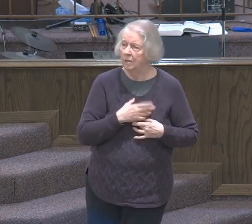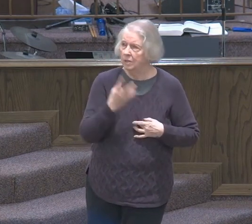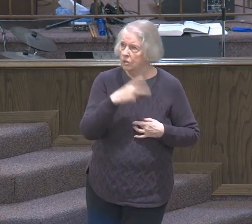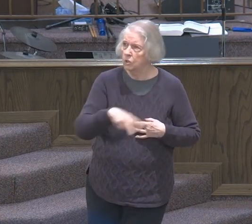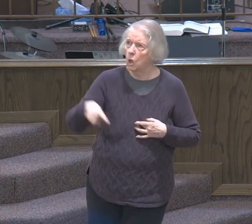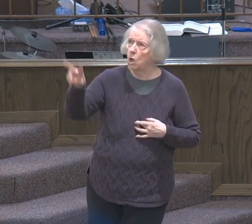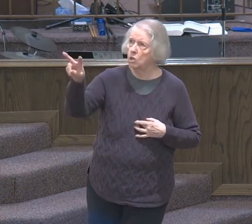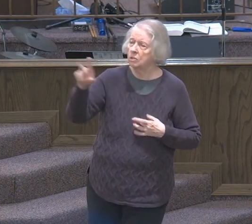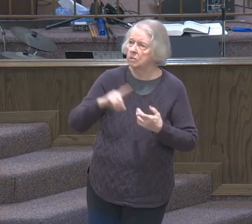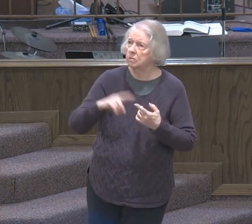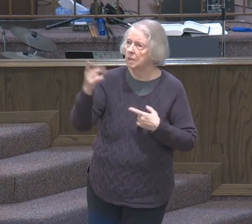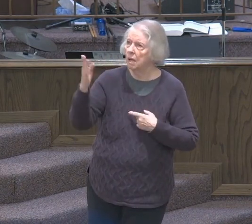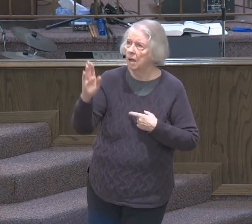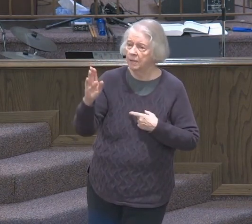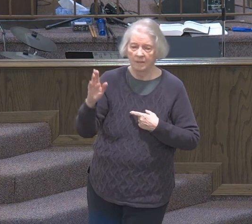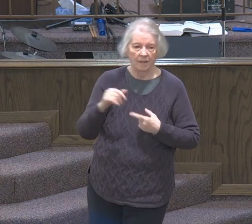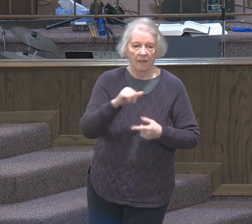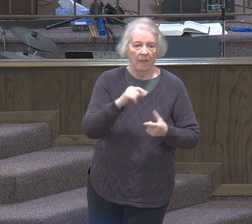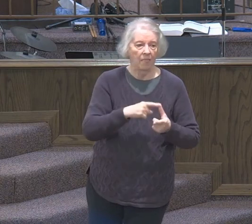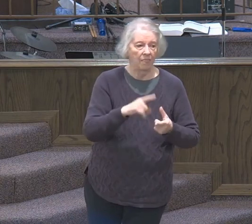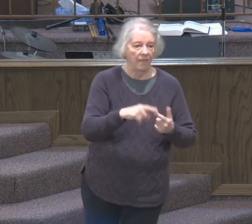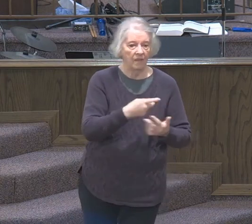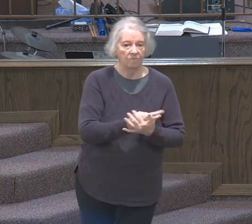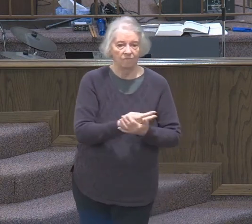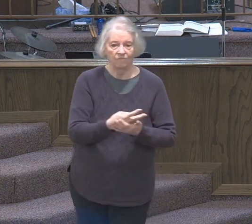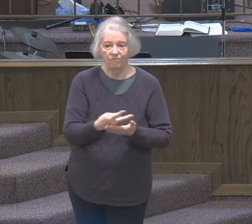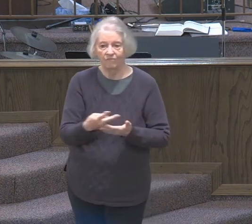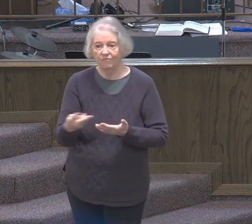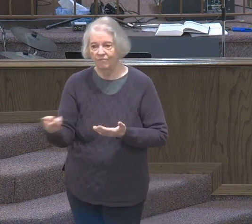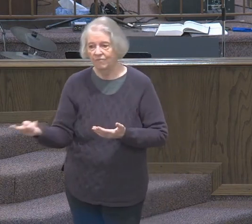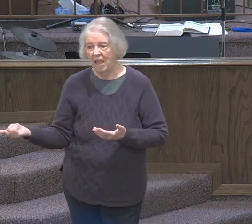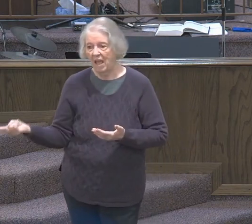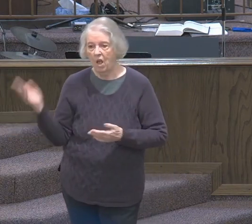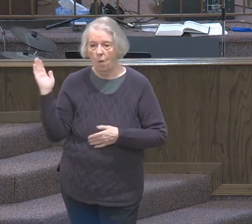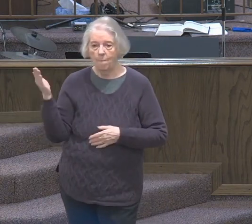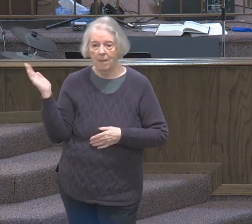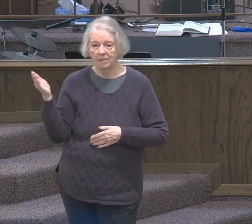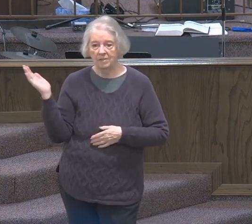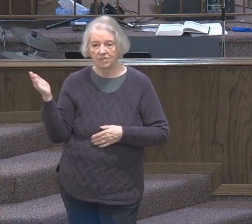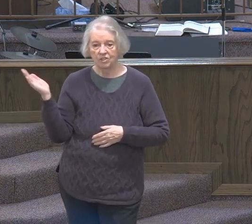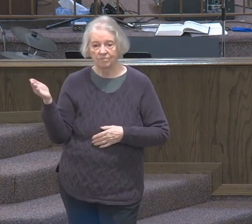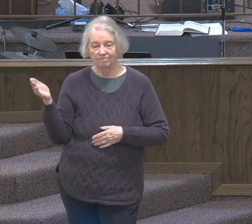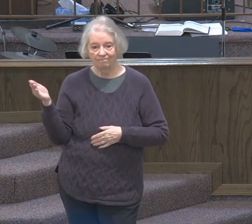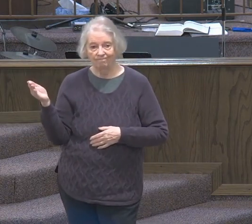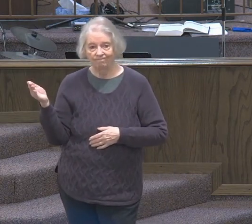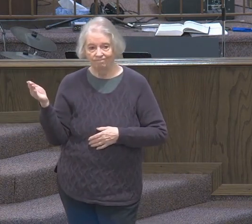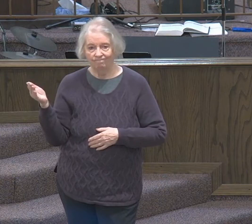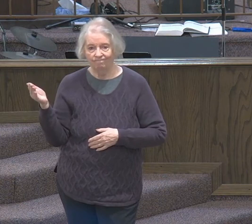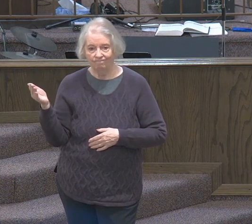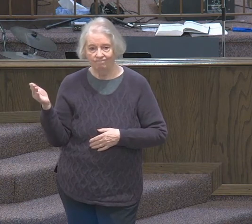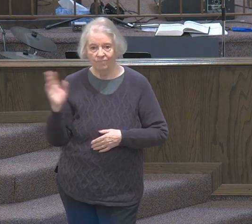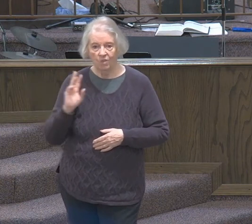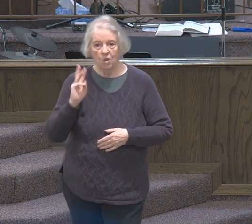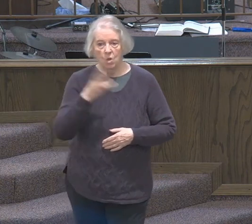to repentance, we must, as believers, we must live in an attitude of